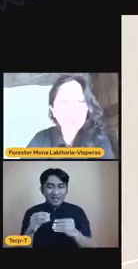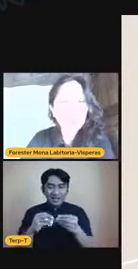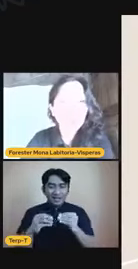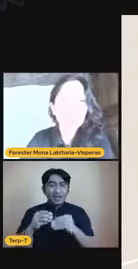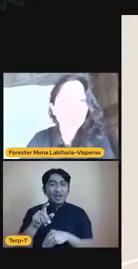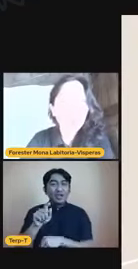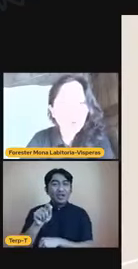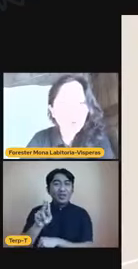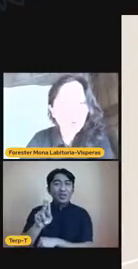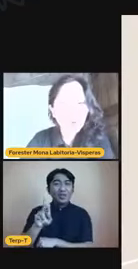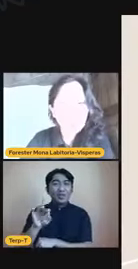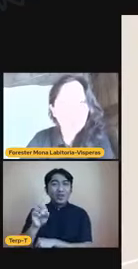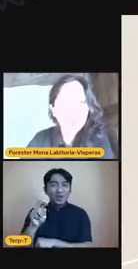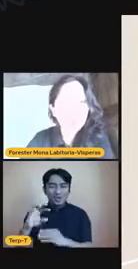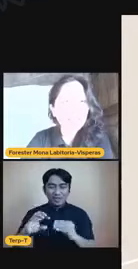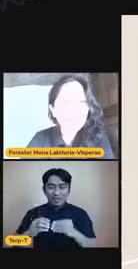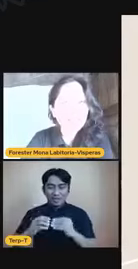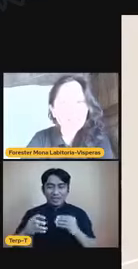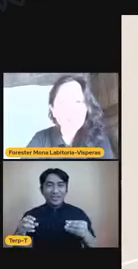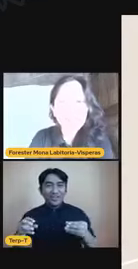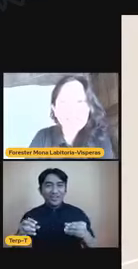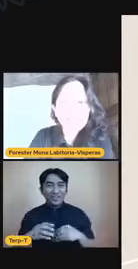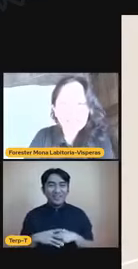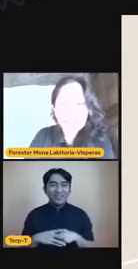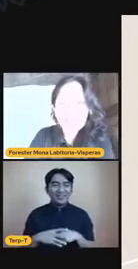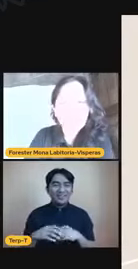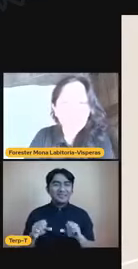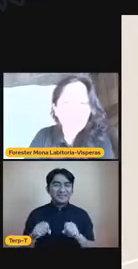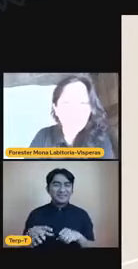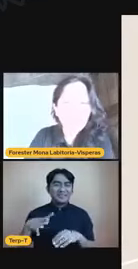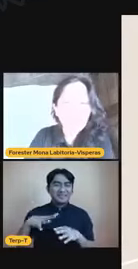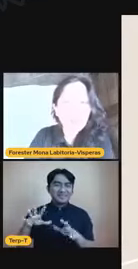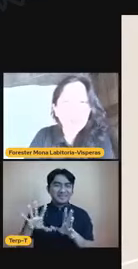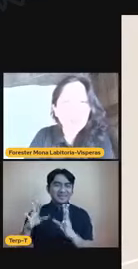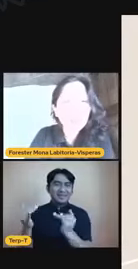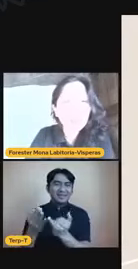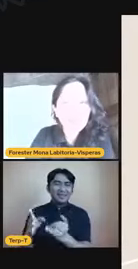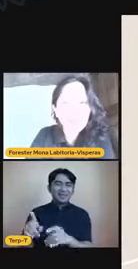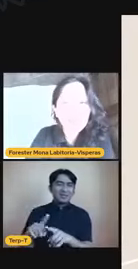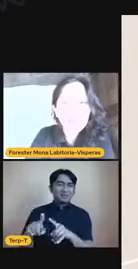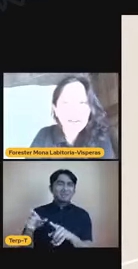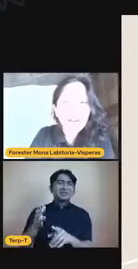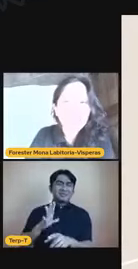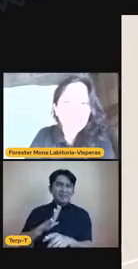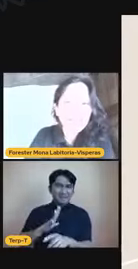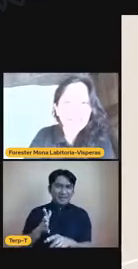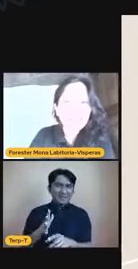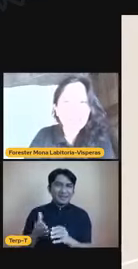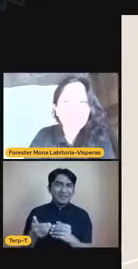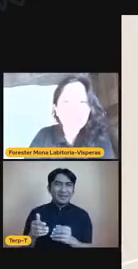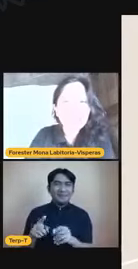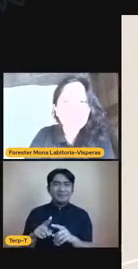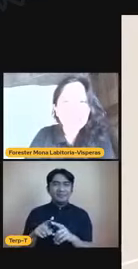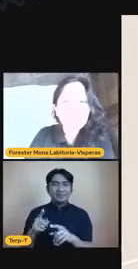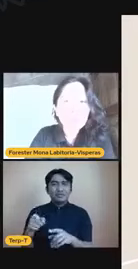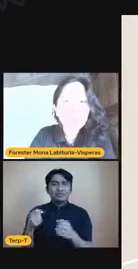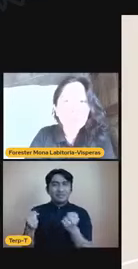pinakamasarap magluto ng turon sa buong purok natin. That's already something. We need to support our child.